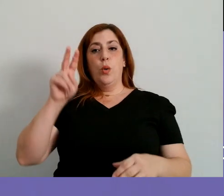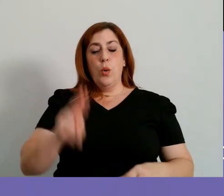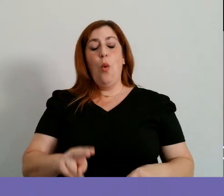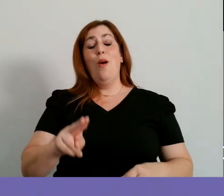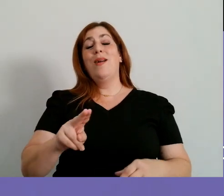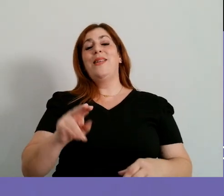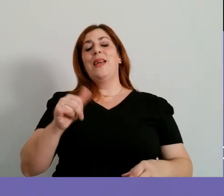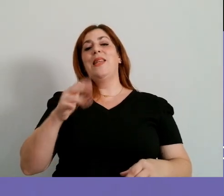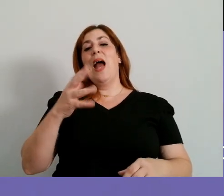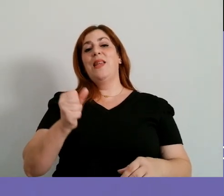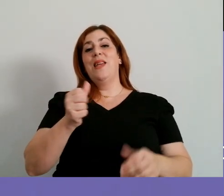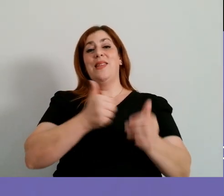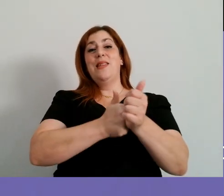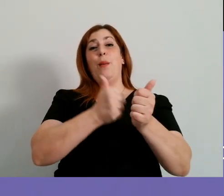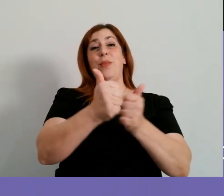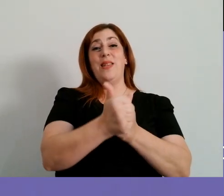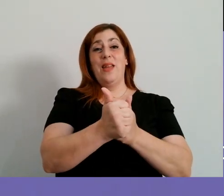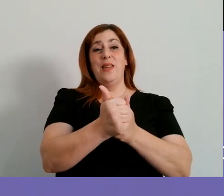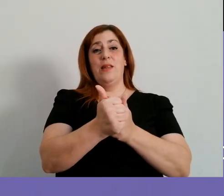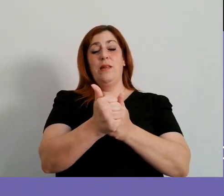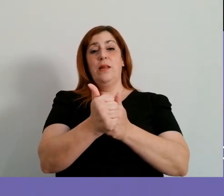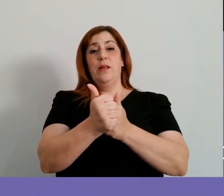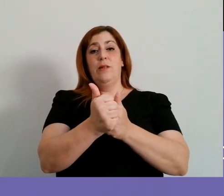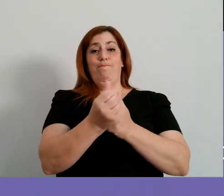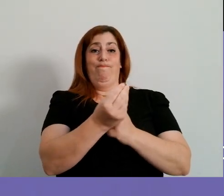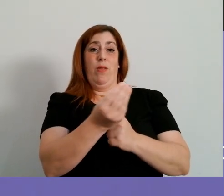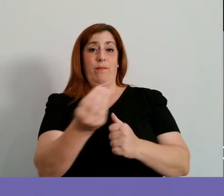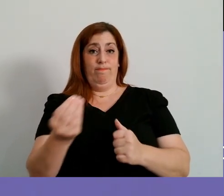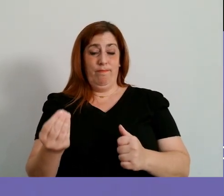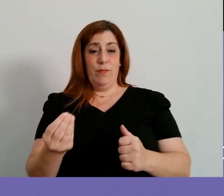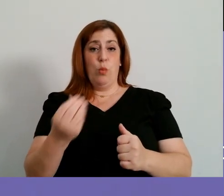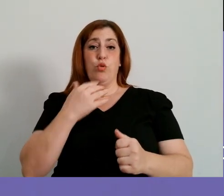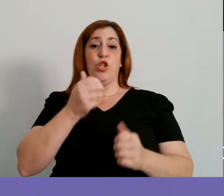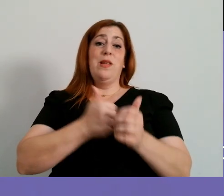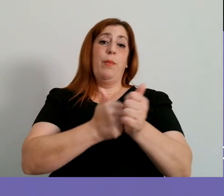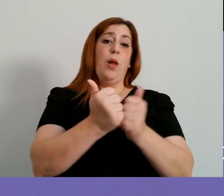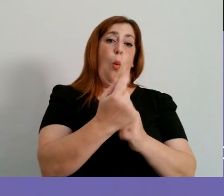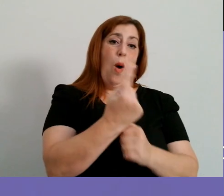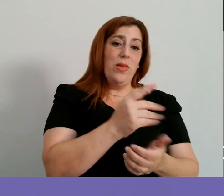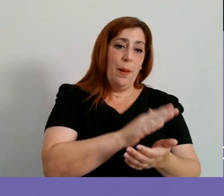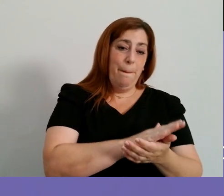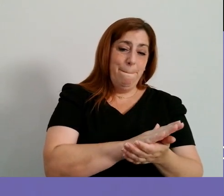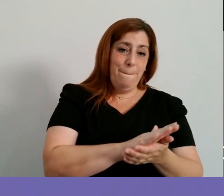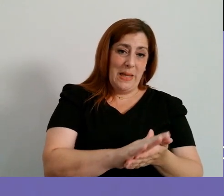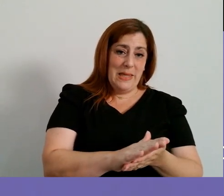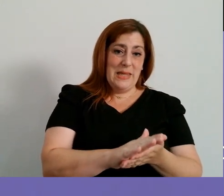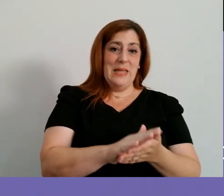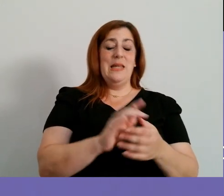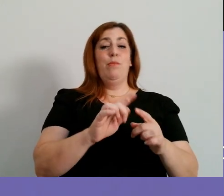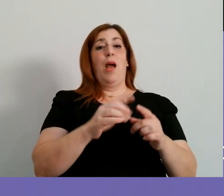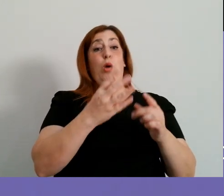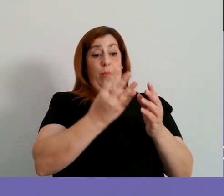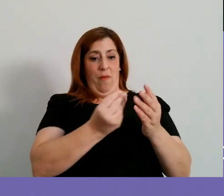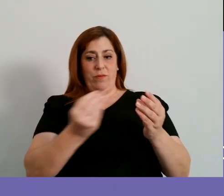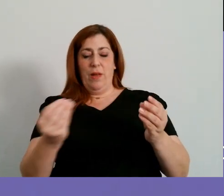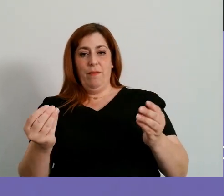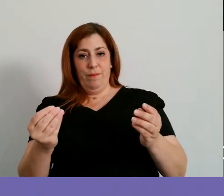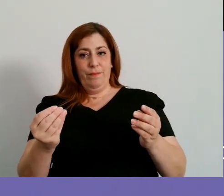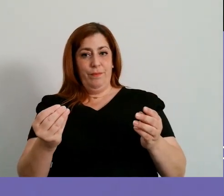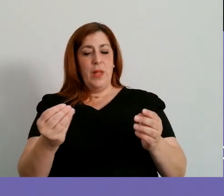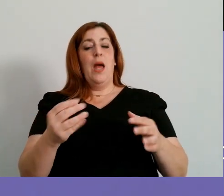physical health related conditions, it can make it more complex. You need to explain it to doctors more. They might not necessarily know about